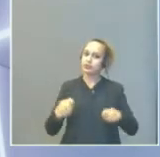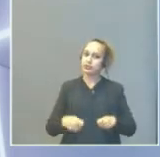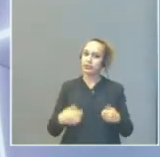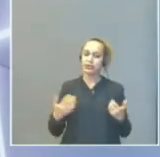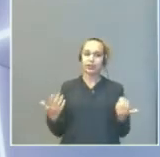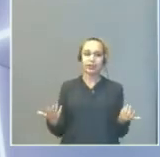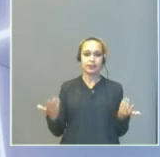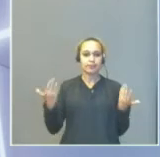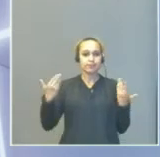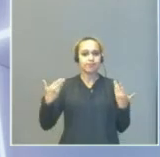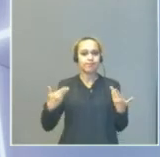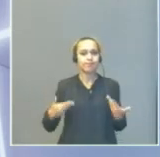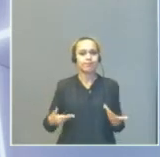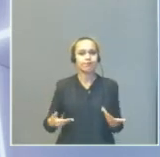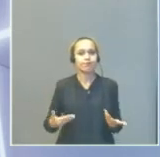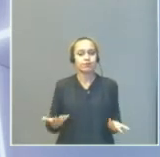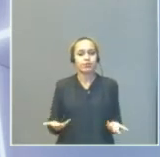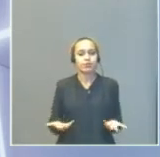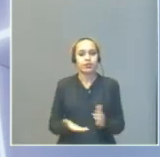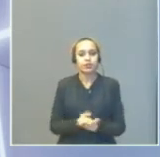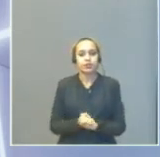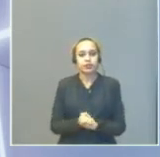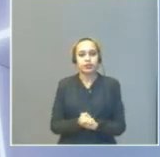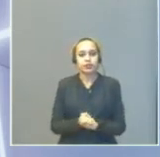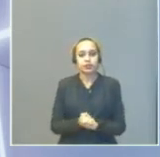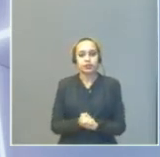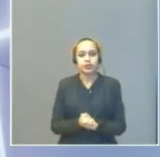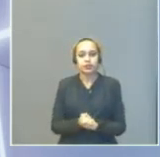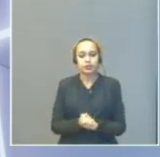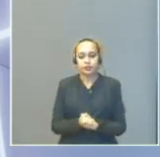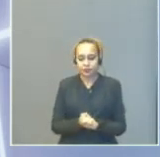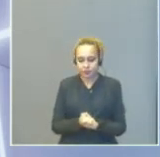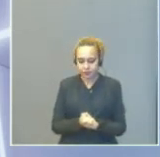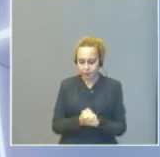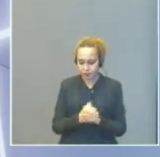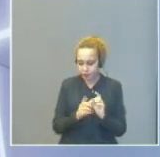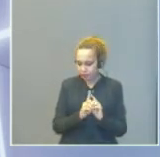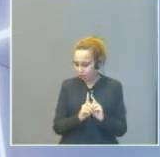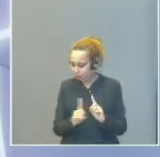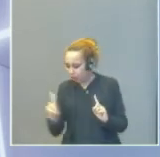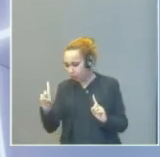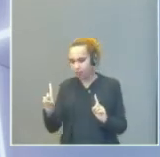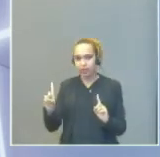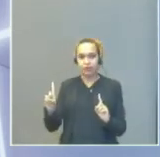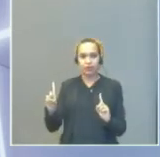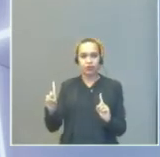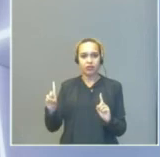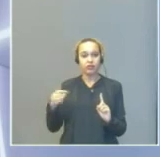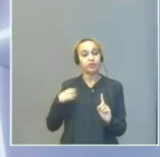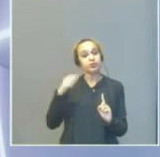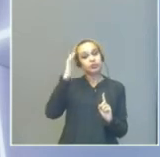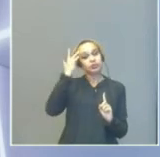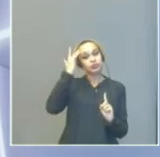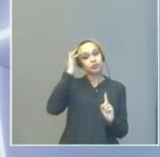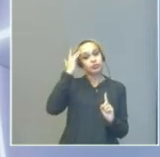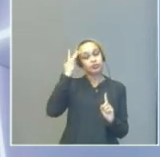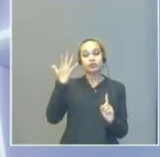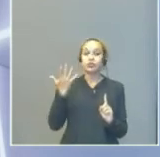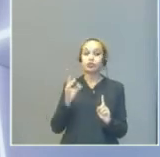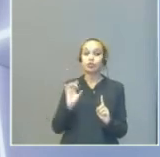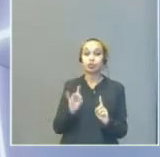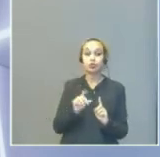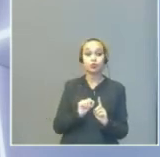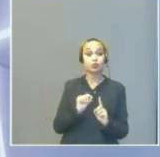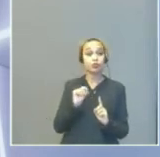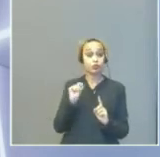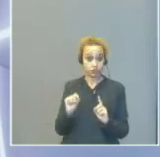We need to flee or exile ourselves from the territory of the human. And I think it's only by doing so that we